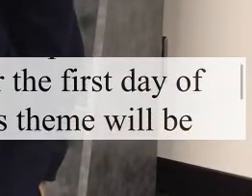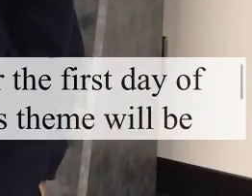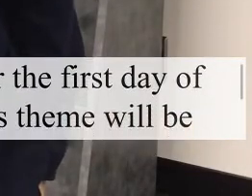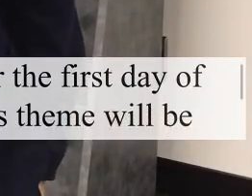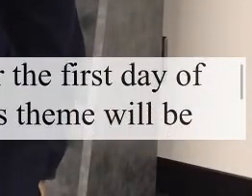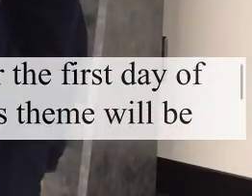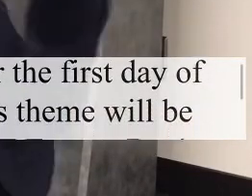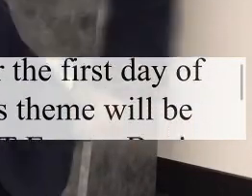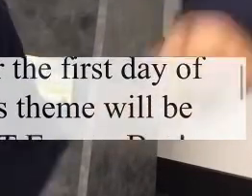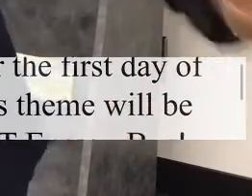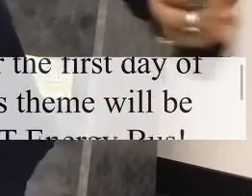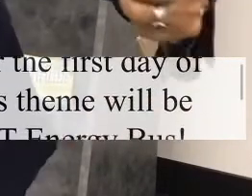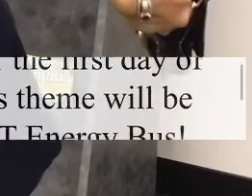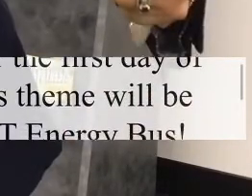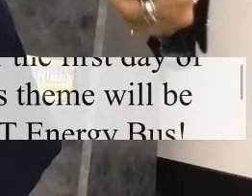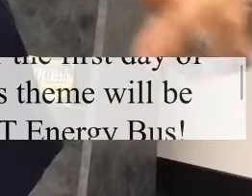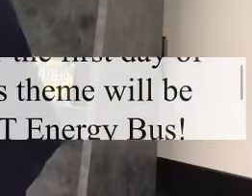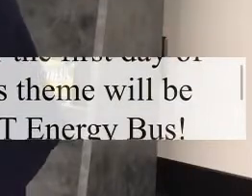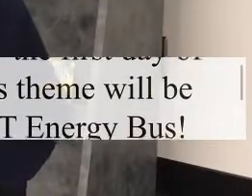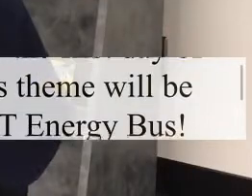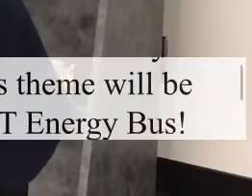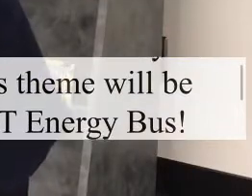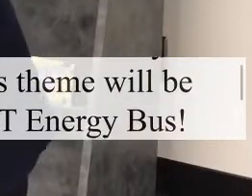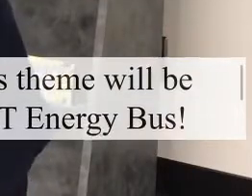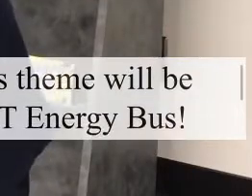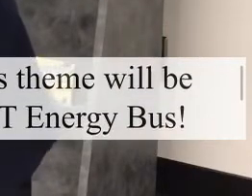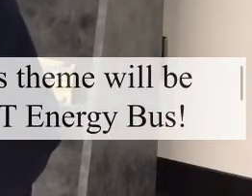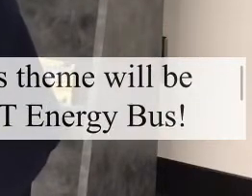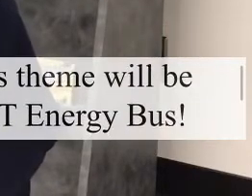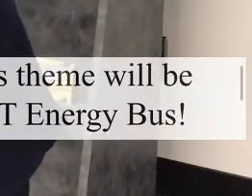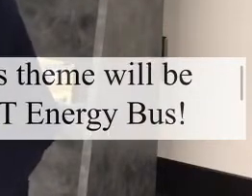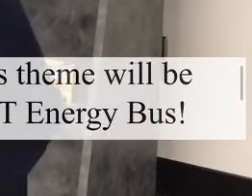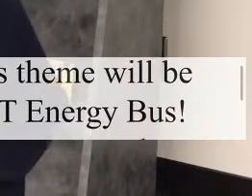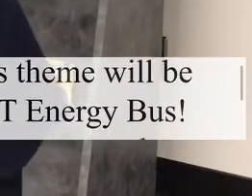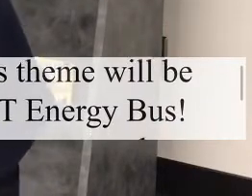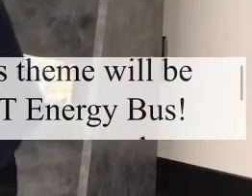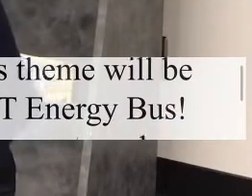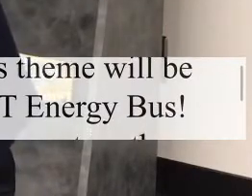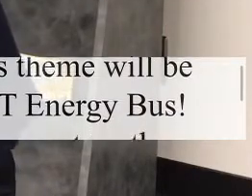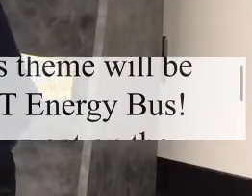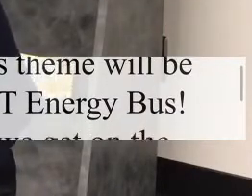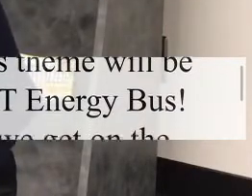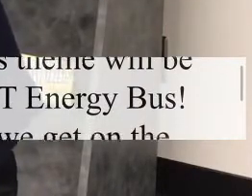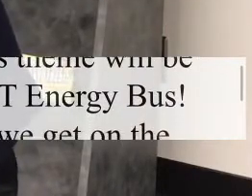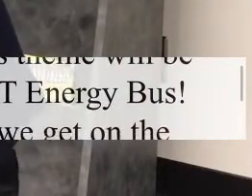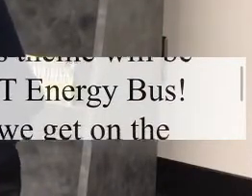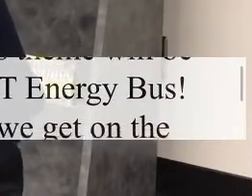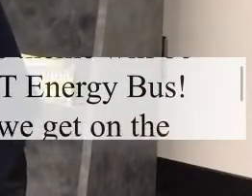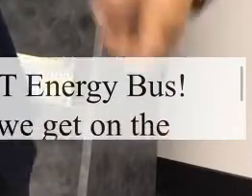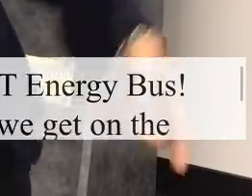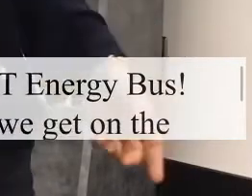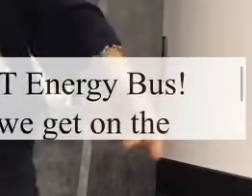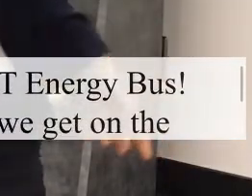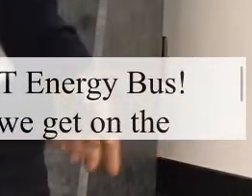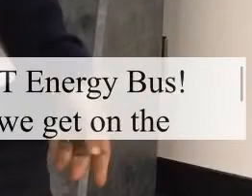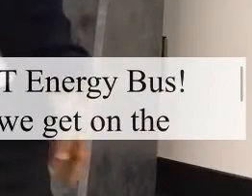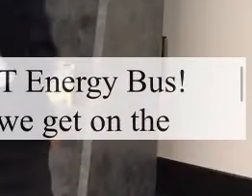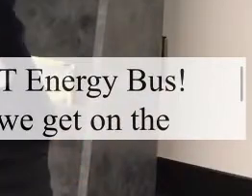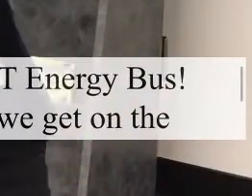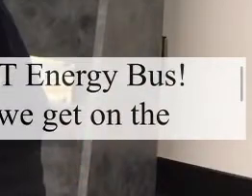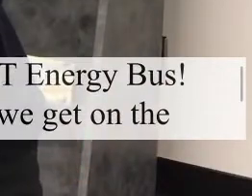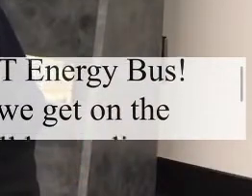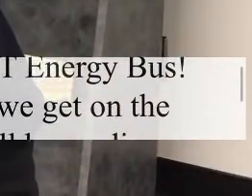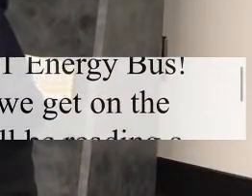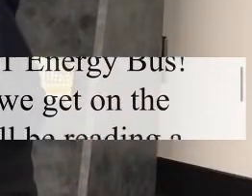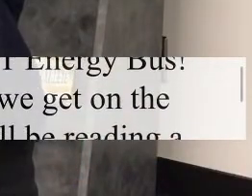of school, and this year's theme will be our first book, the Arty Energy Bus. So come with